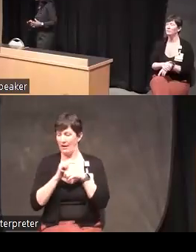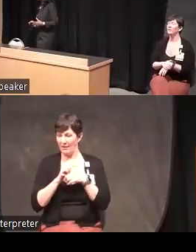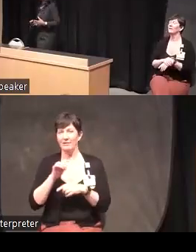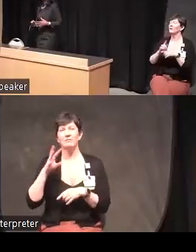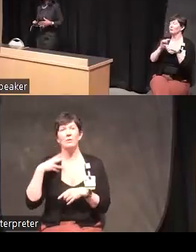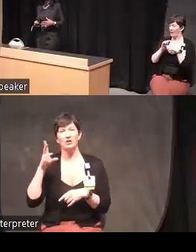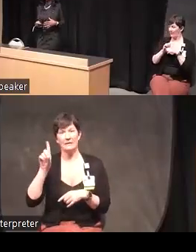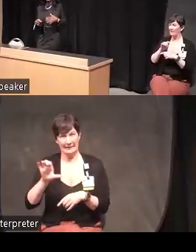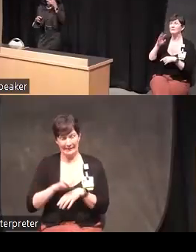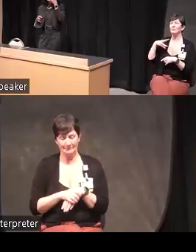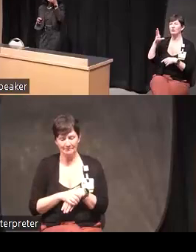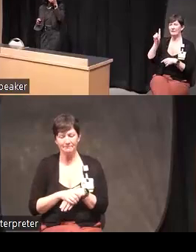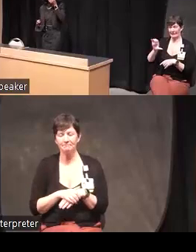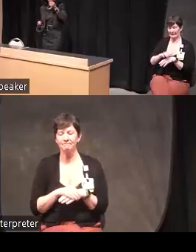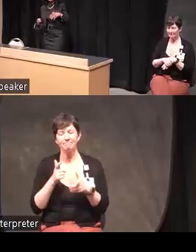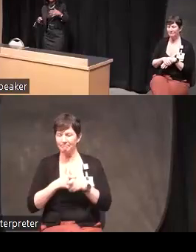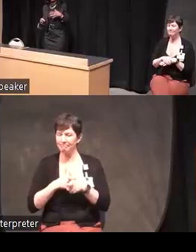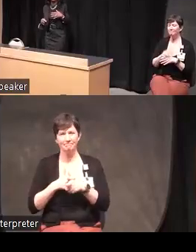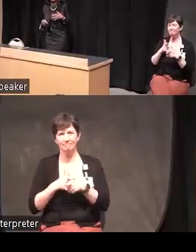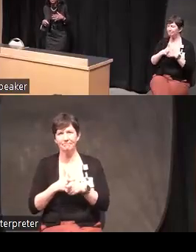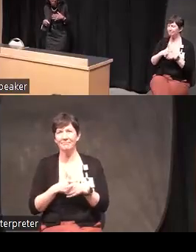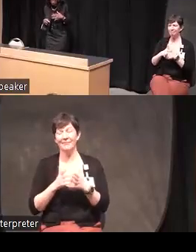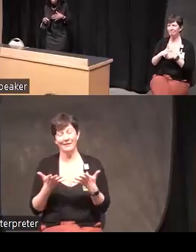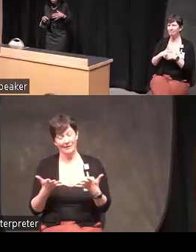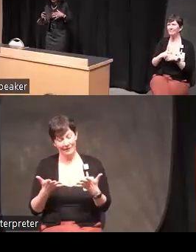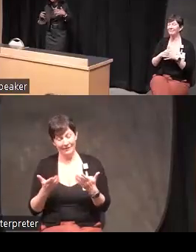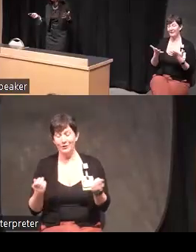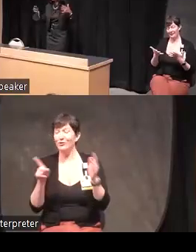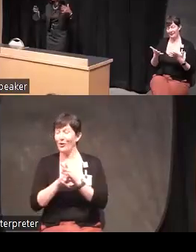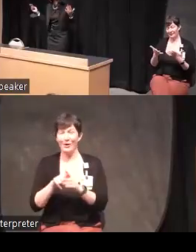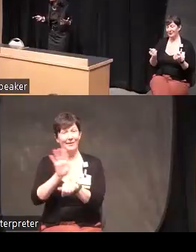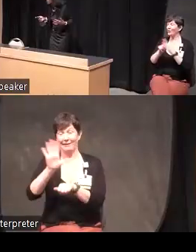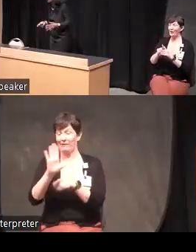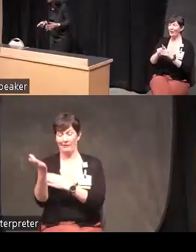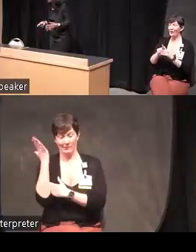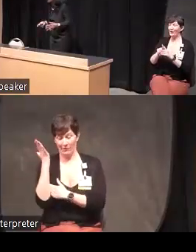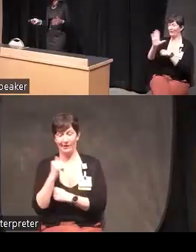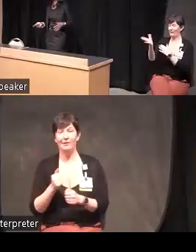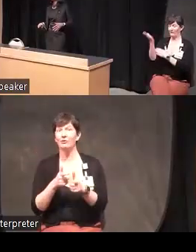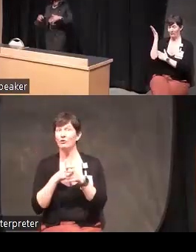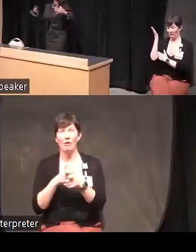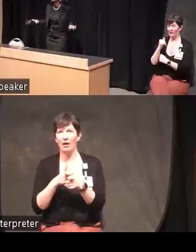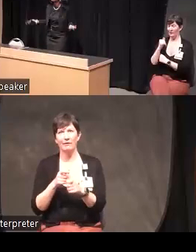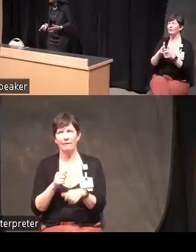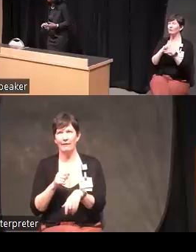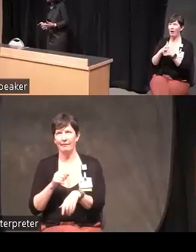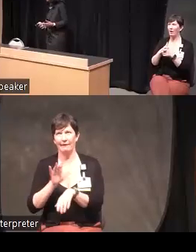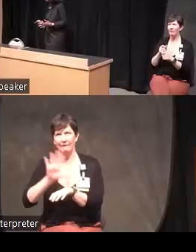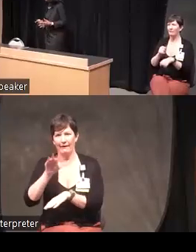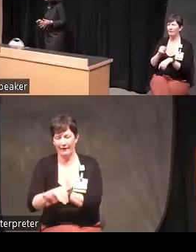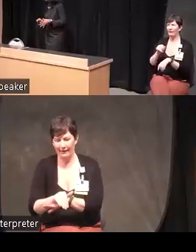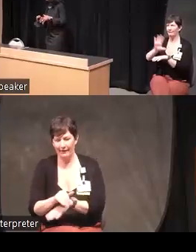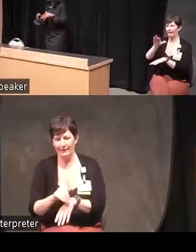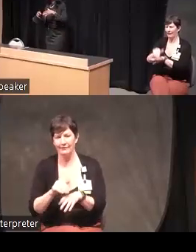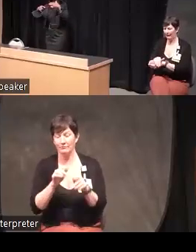in Washington, D.C. And the way it works is you, you show up at like 5 in the morning, you start running, and 5 at night, you're done,